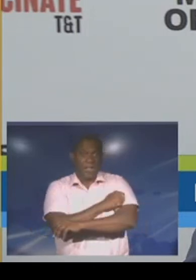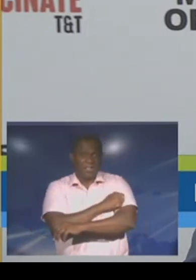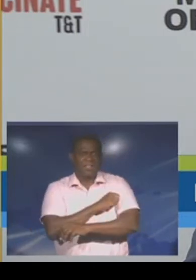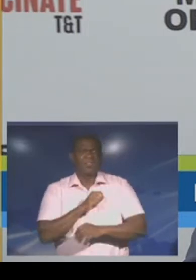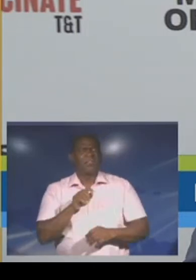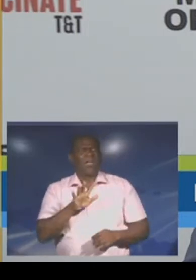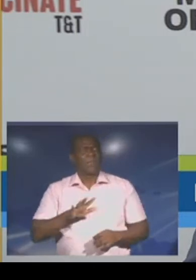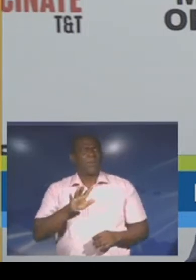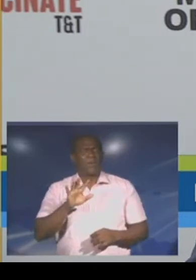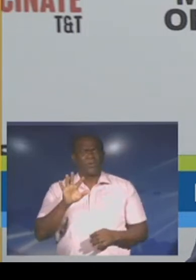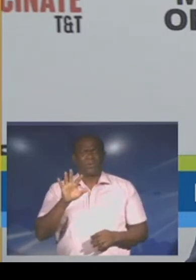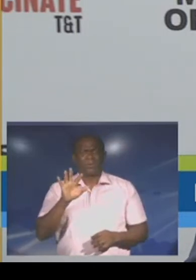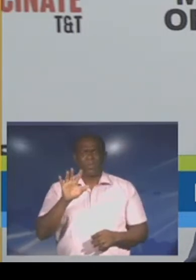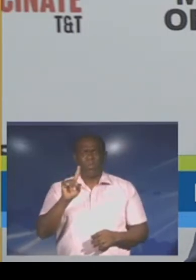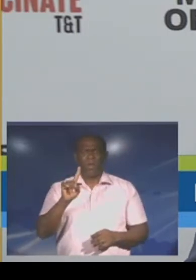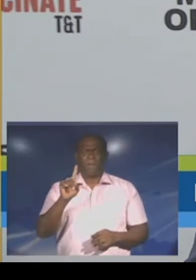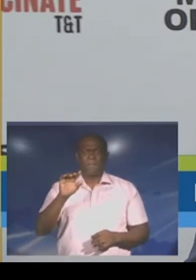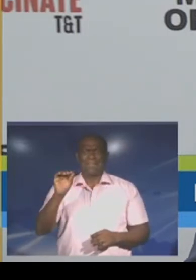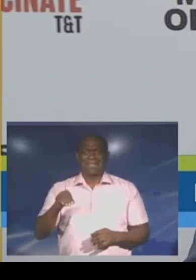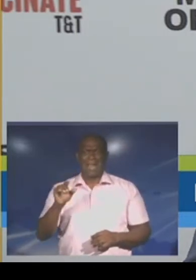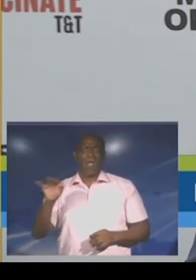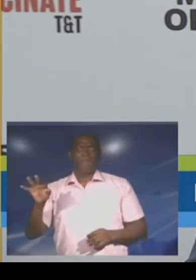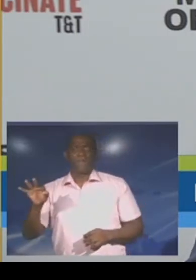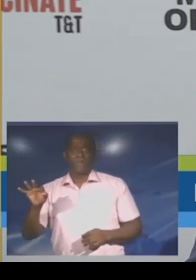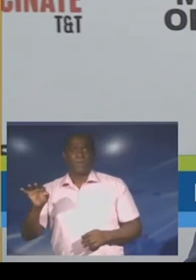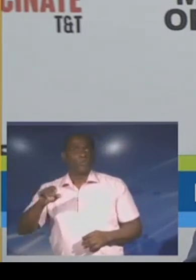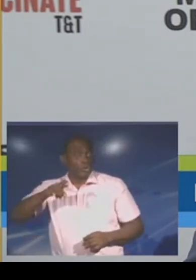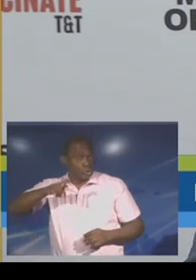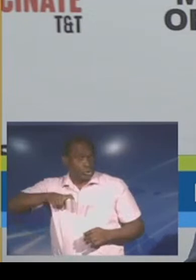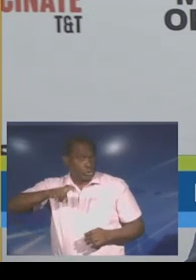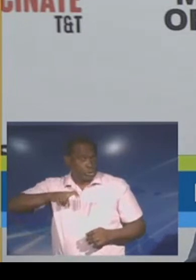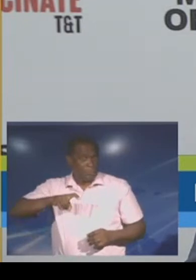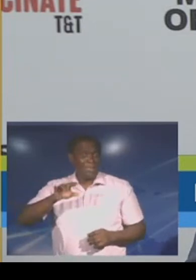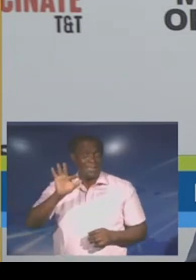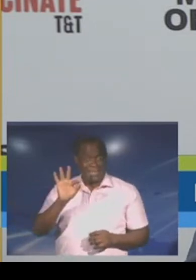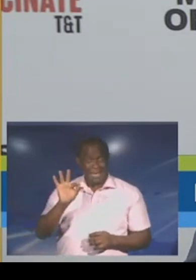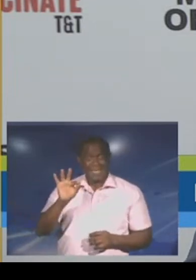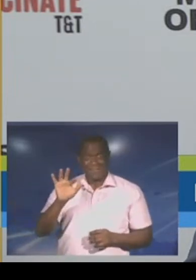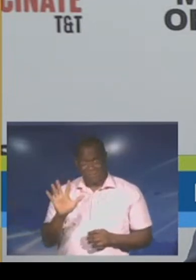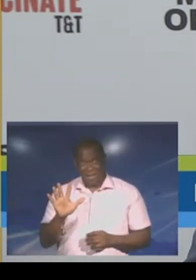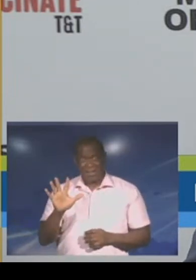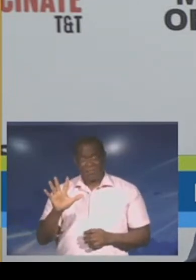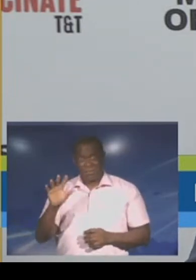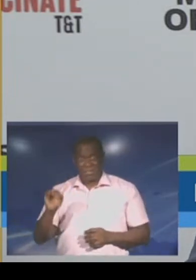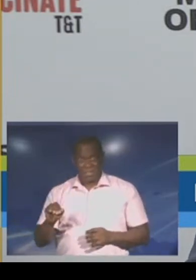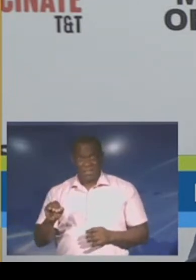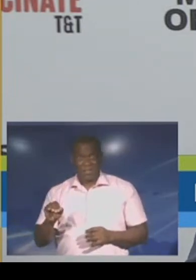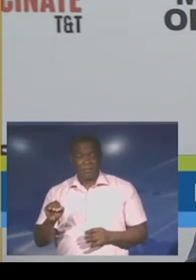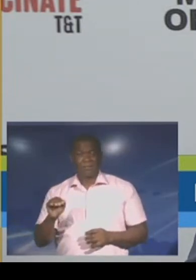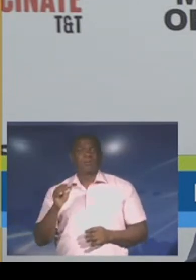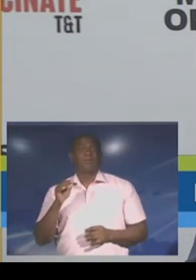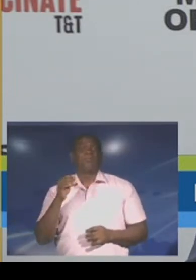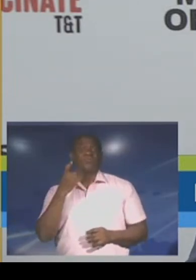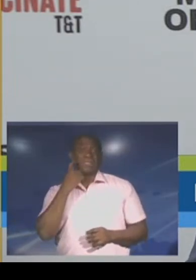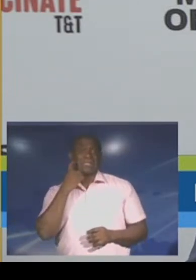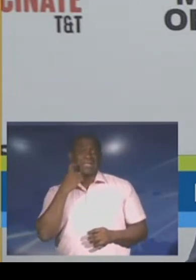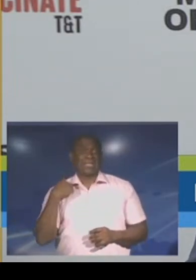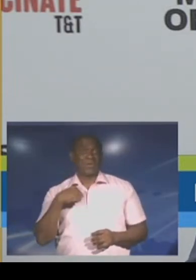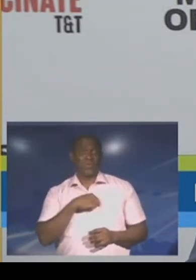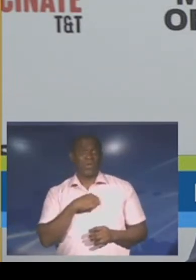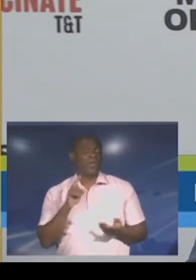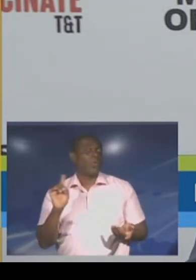be at 95%. At that time, we were at 94%. And we were looking for a